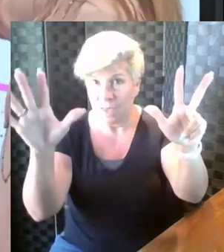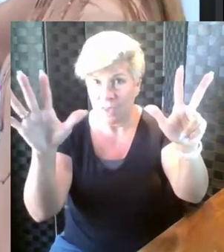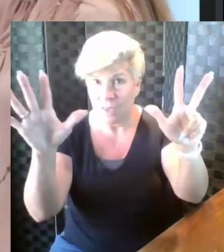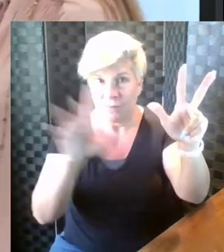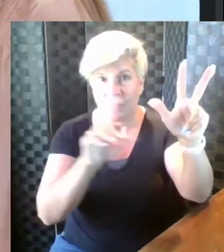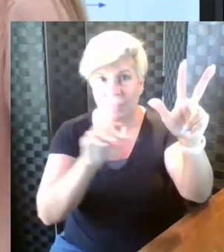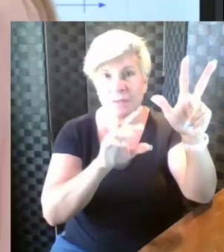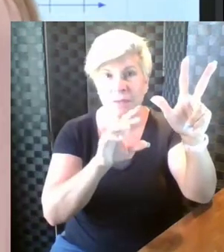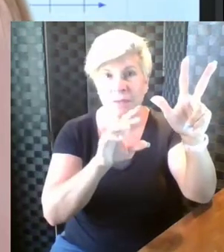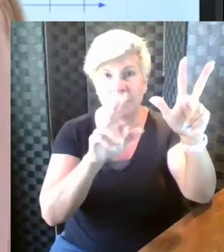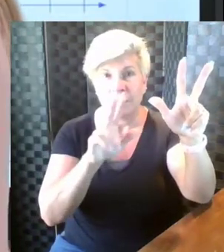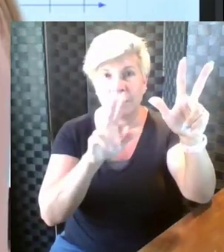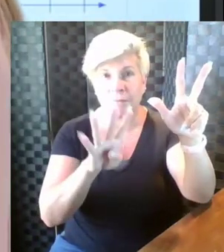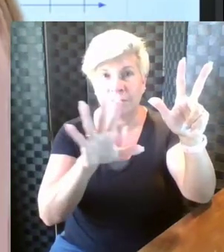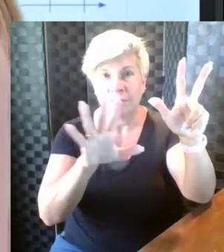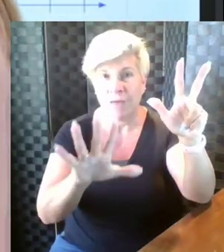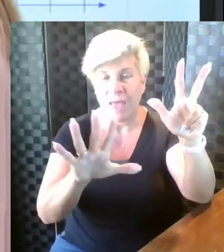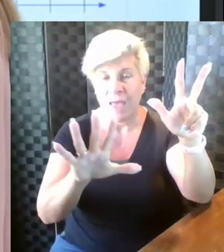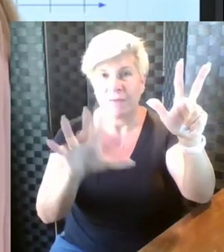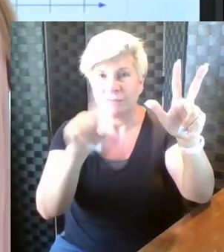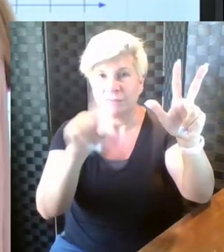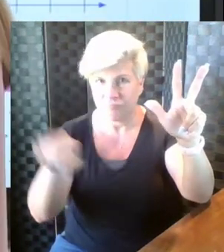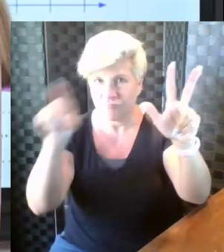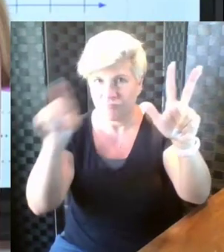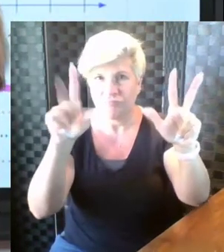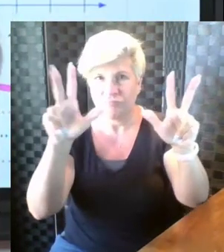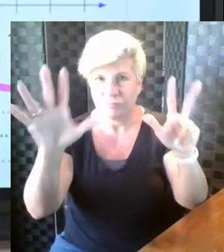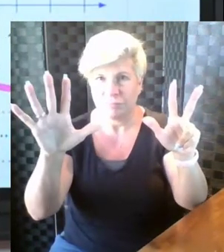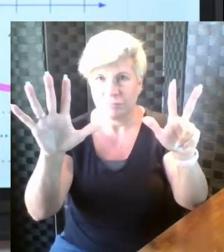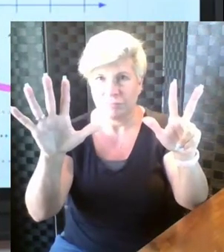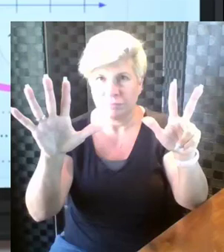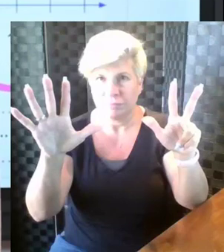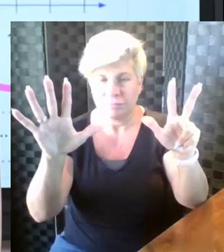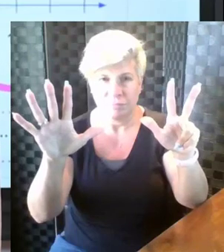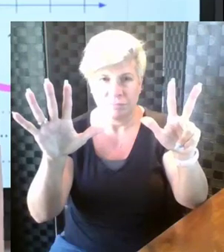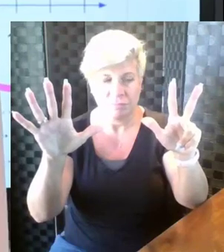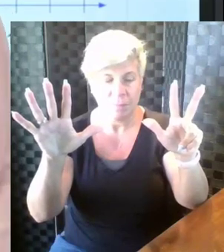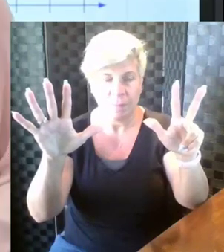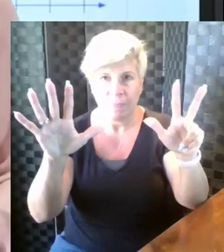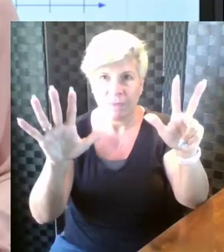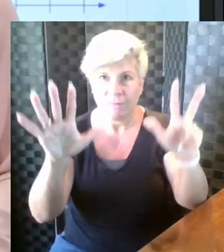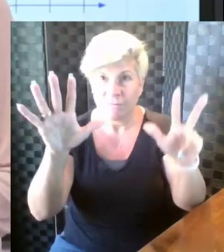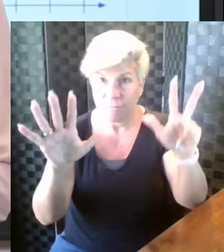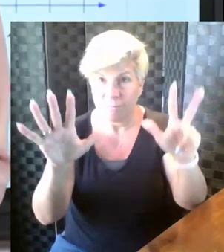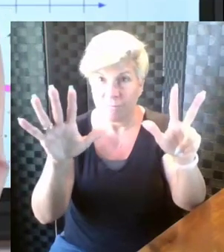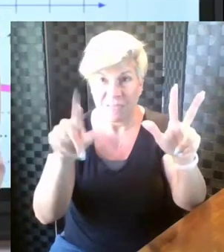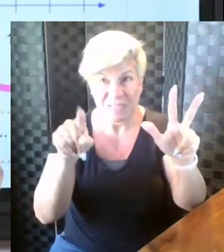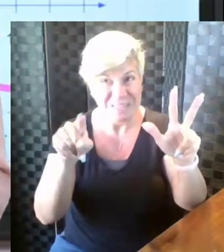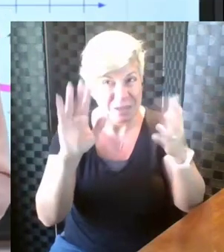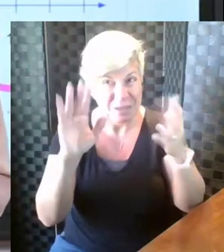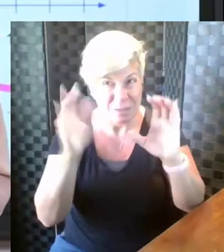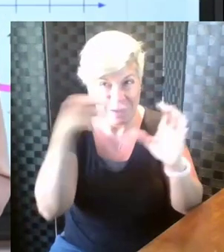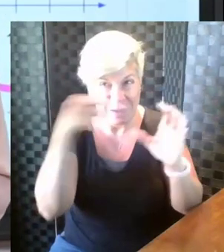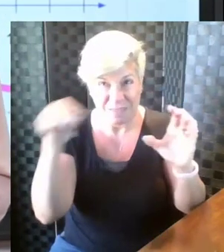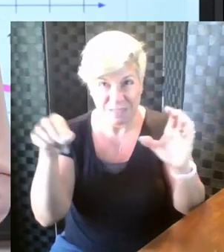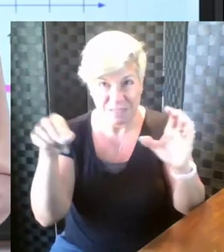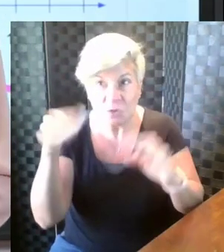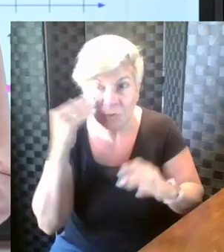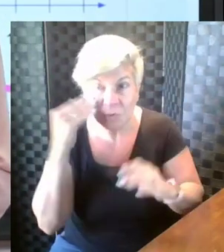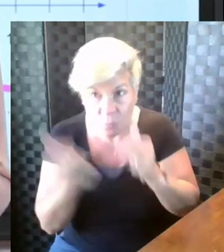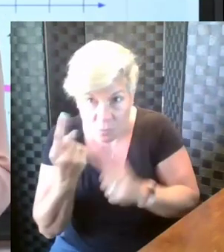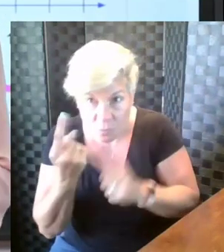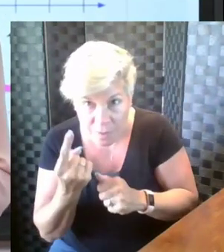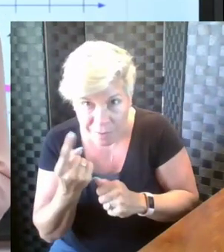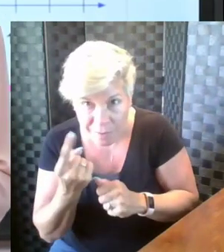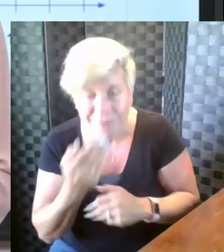and 5 right here. So here's the two numbers I'm comparing. Now, if you already know which one it is, that's great.